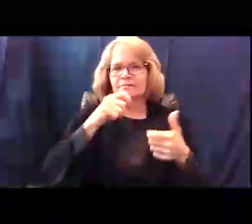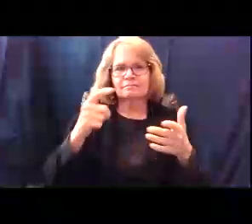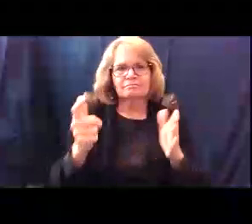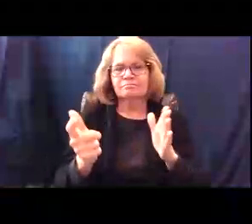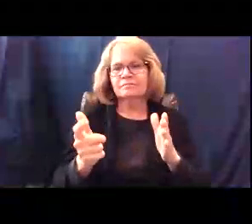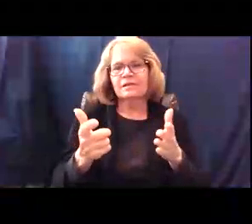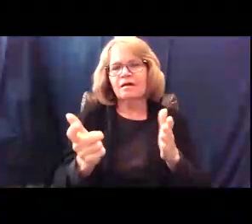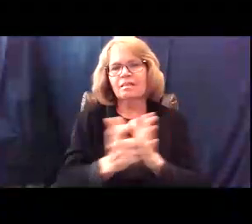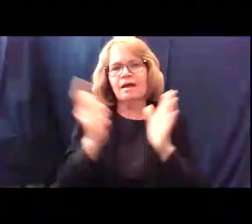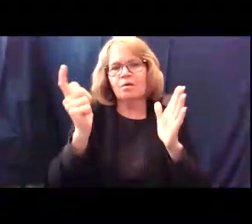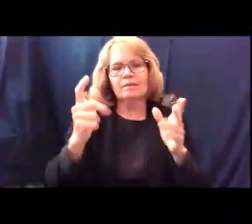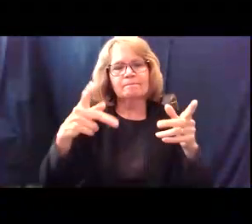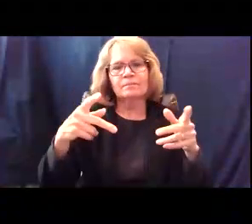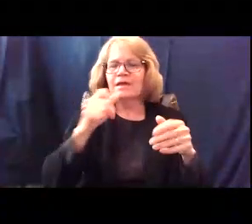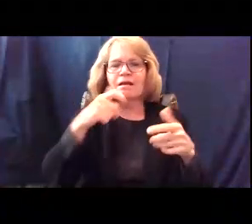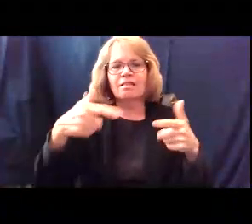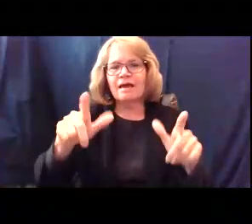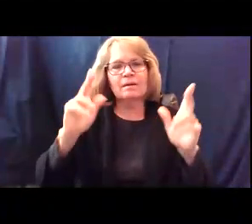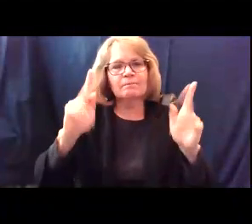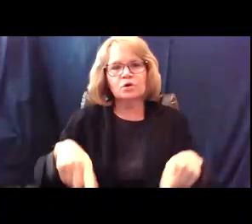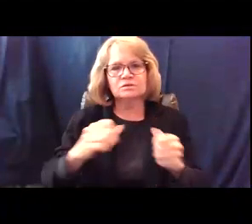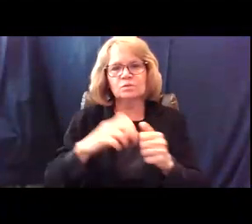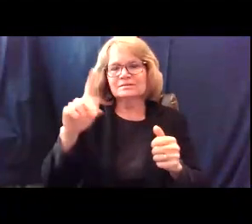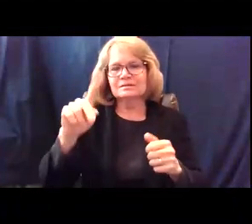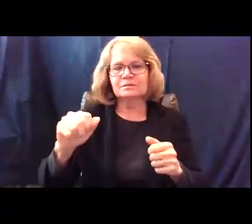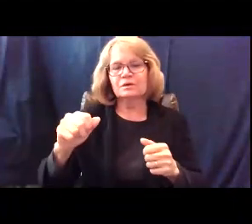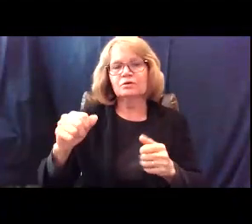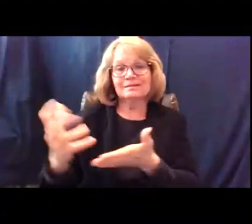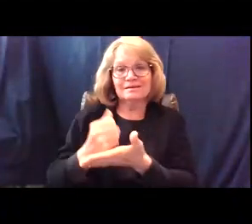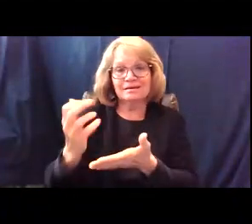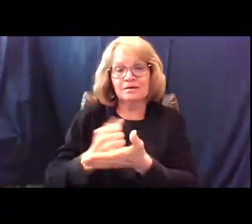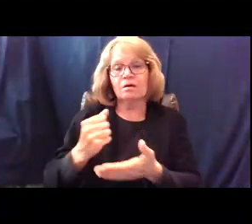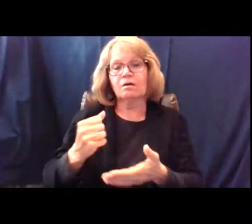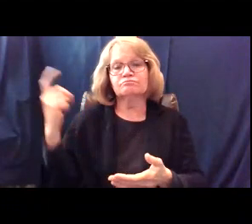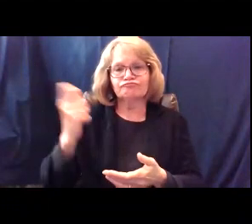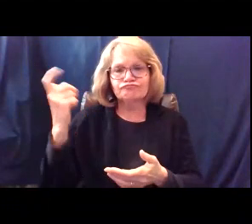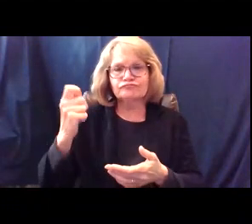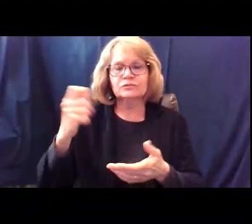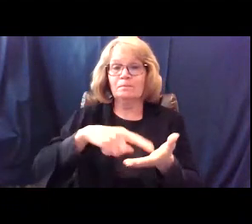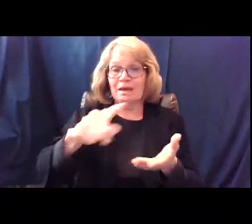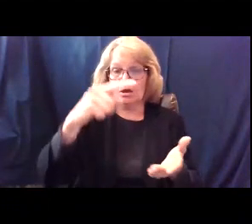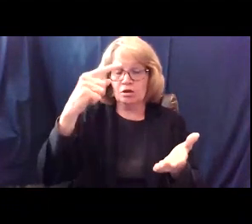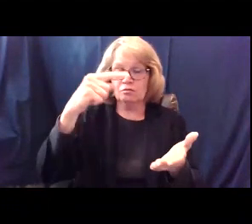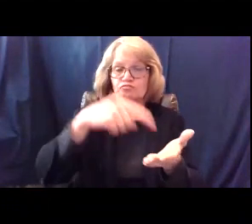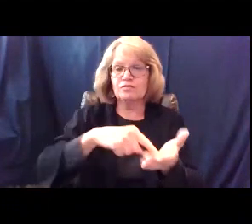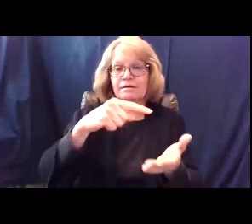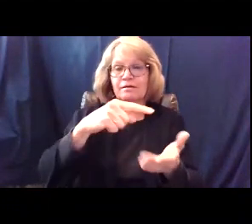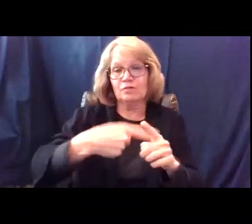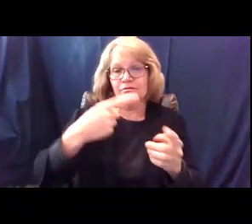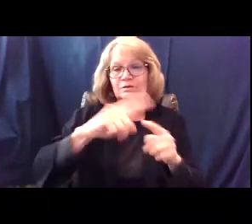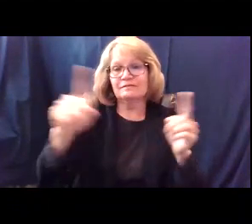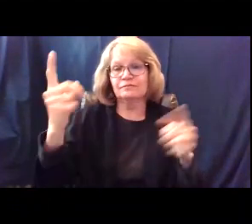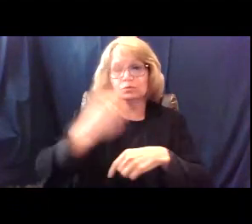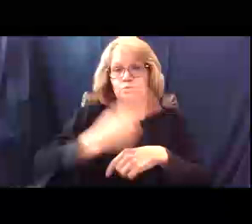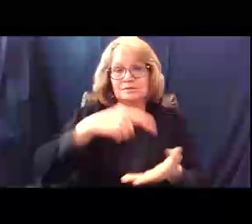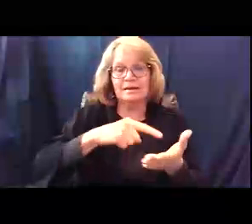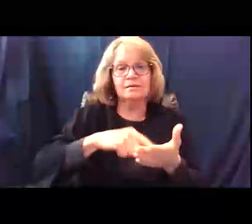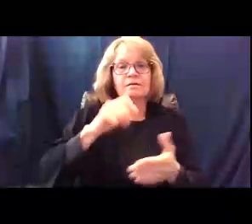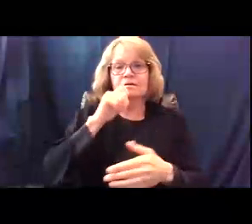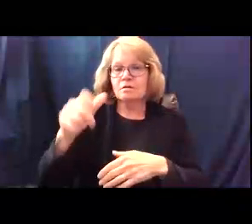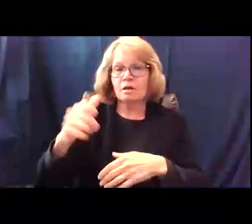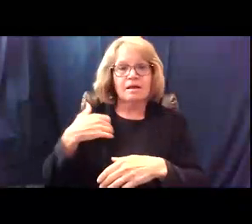with disability income to pay their rent on a different date than other tenants, not designating reserved parking for an individual with